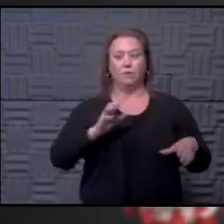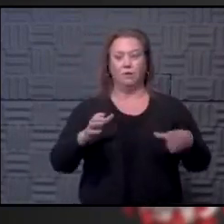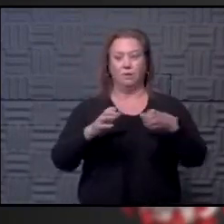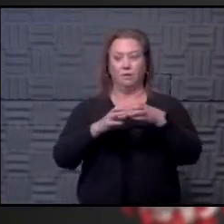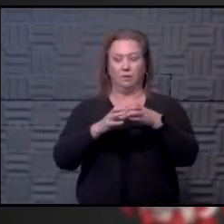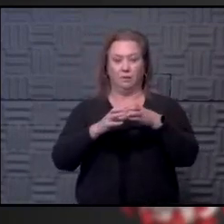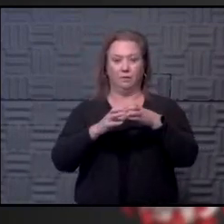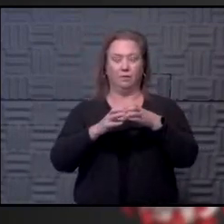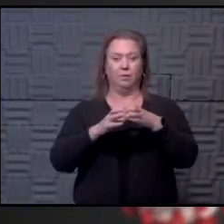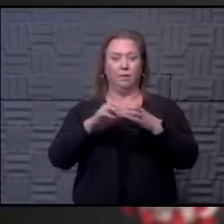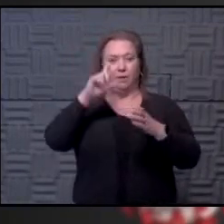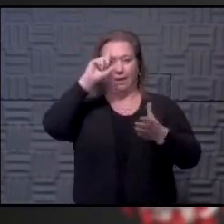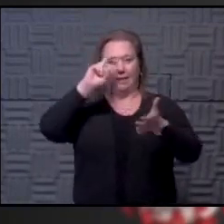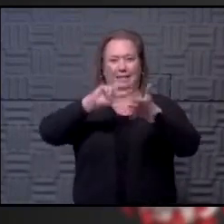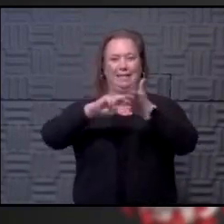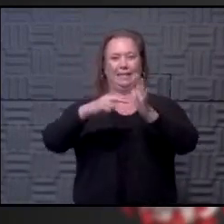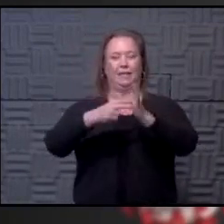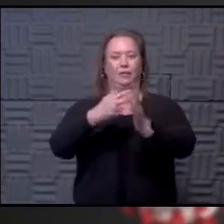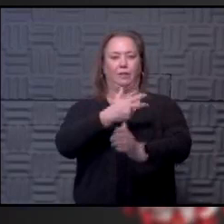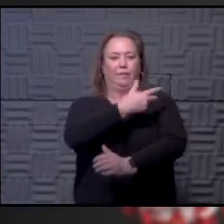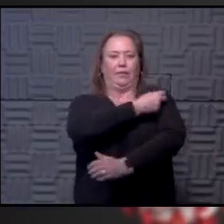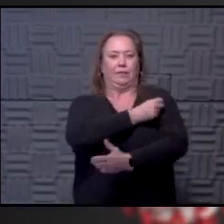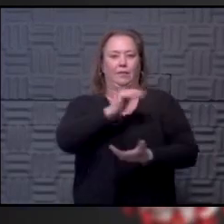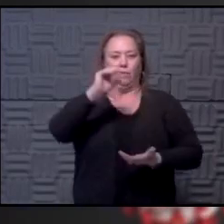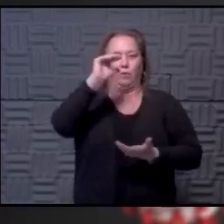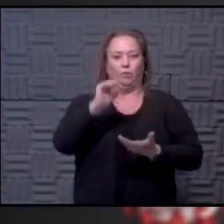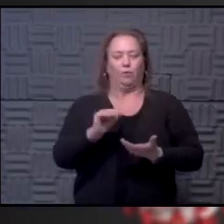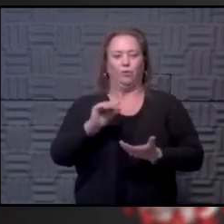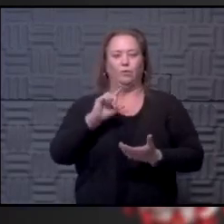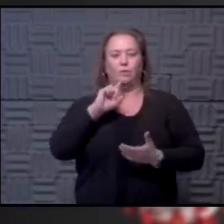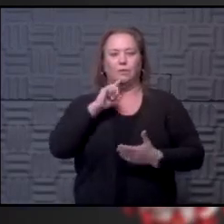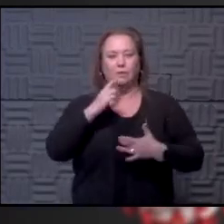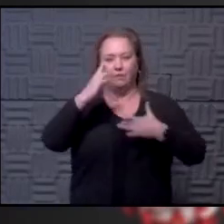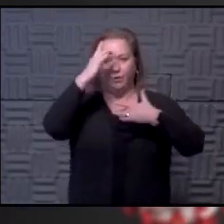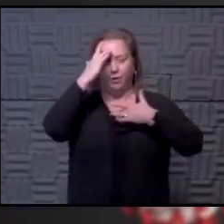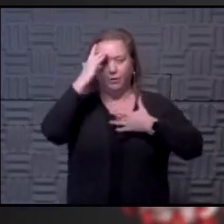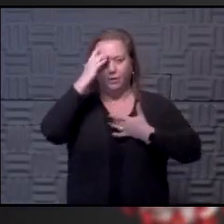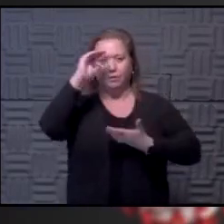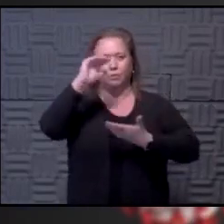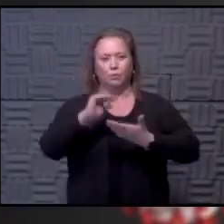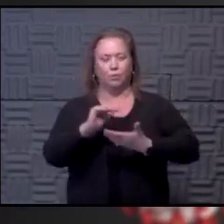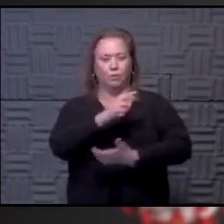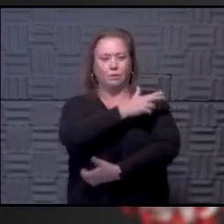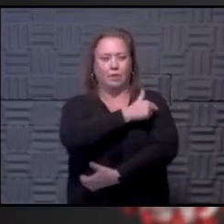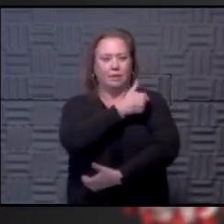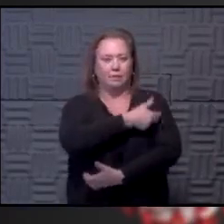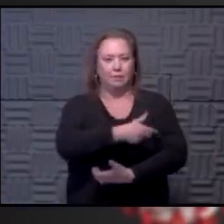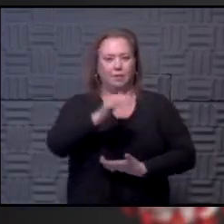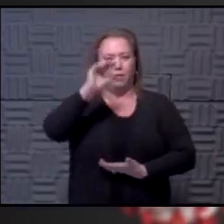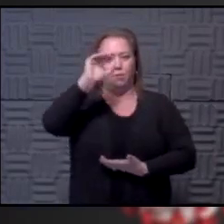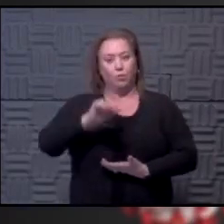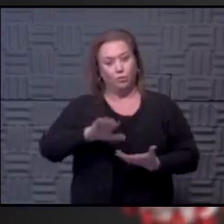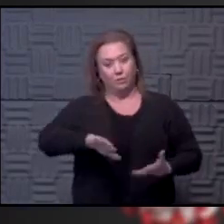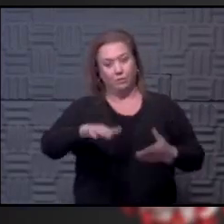point about the intention of the vaccine was to reduce the severe illness, the hospitalizations and death associated with COVID-19. Is it safe? Can you